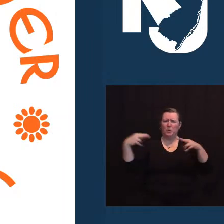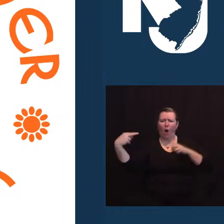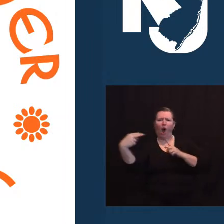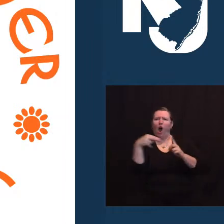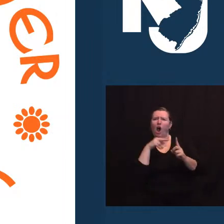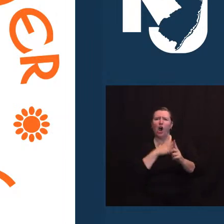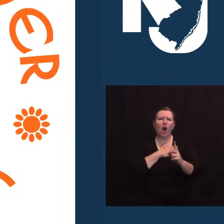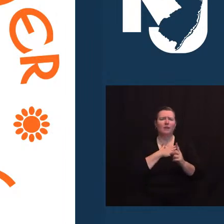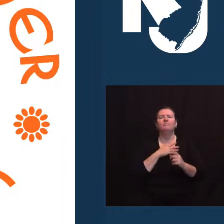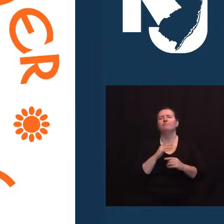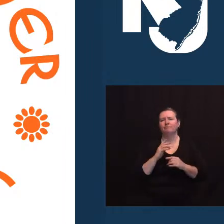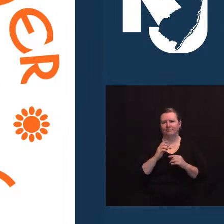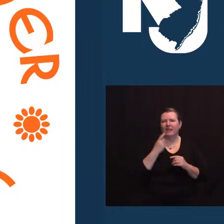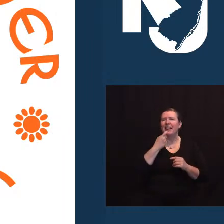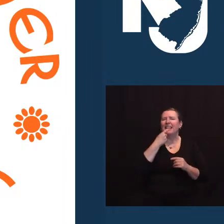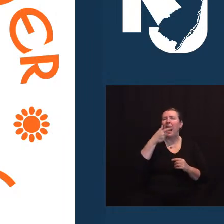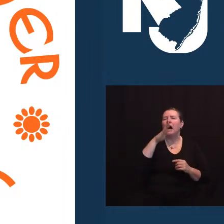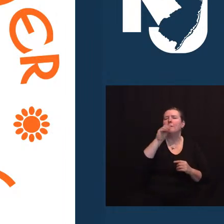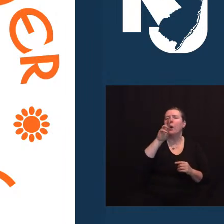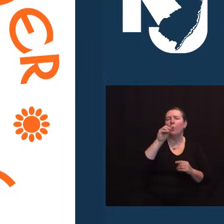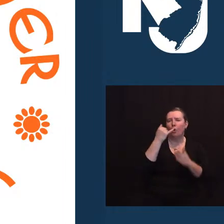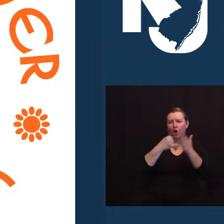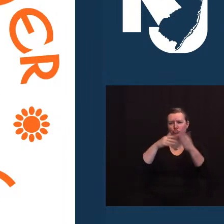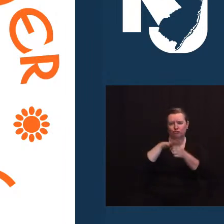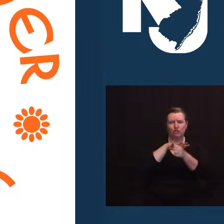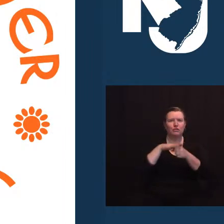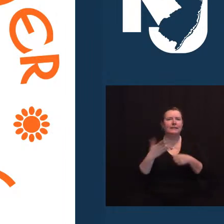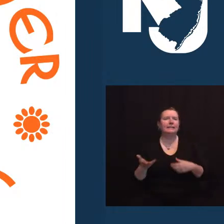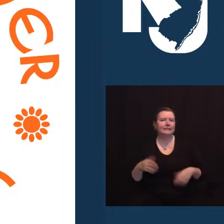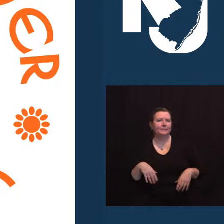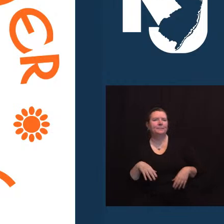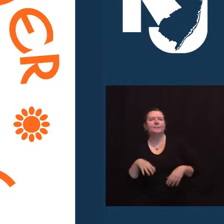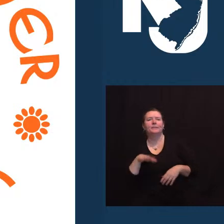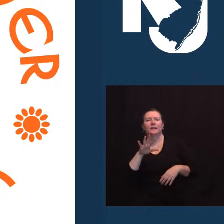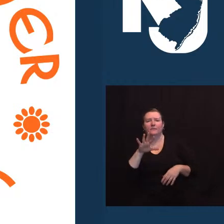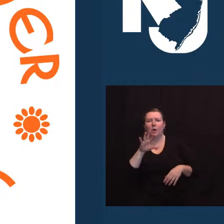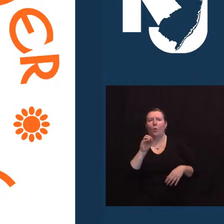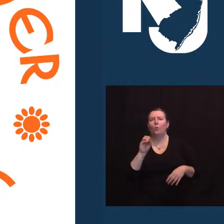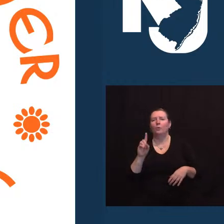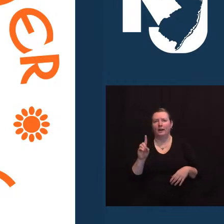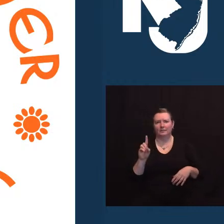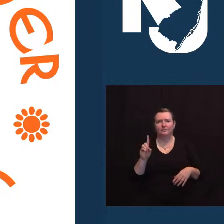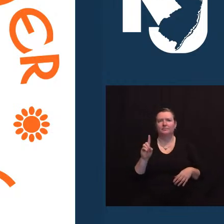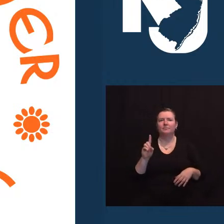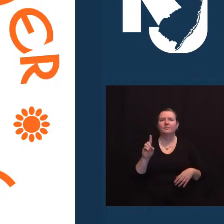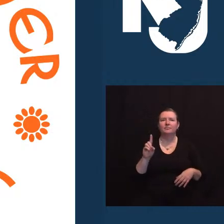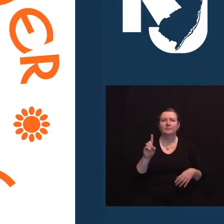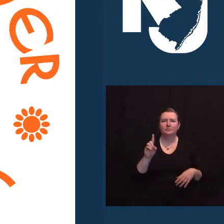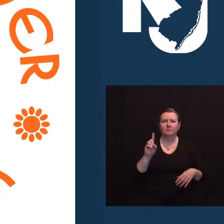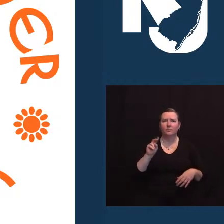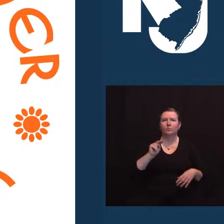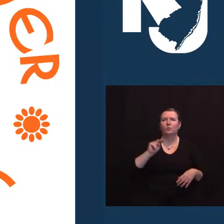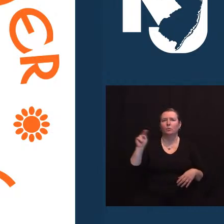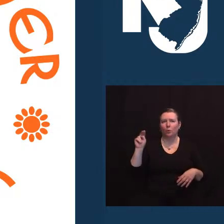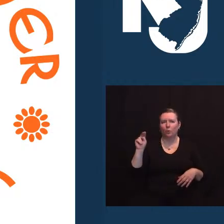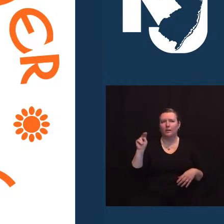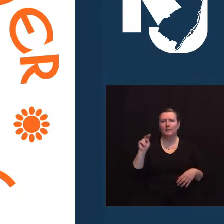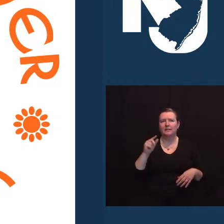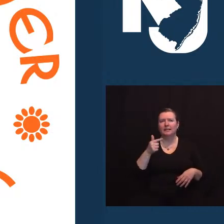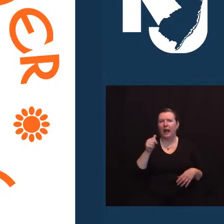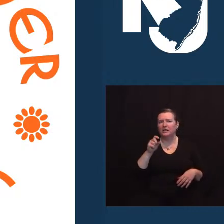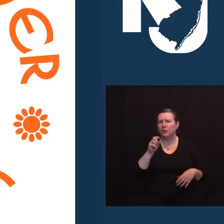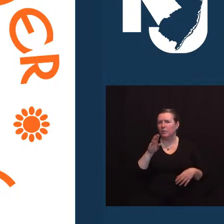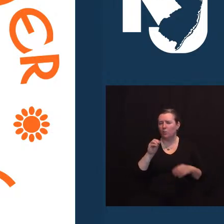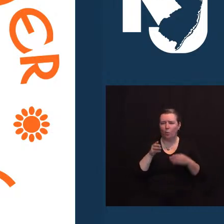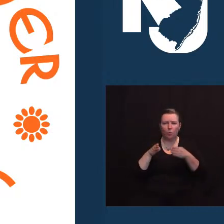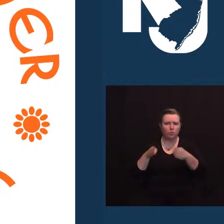Street, not 501 North High Street, in that Glasstown Arts District, particularly with the glass heritage and history